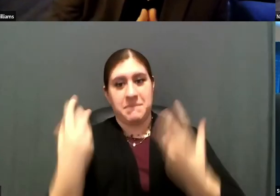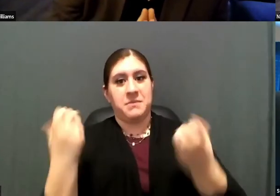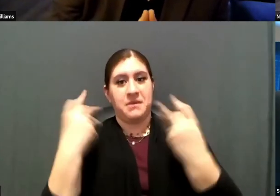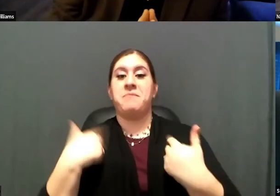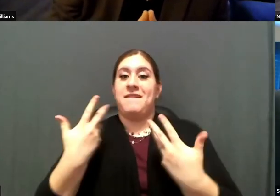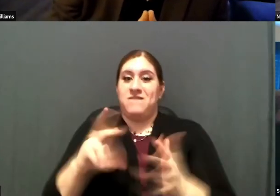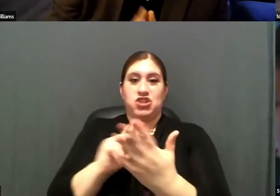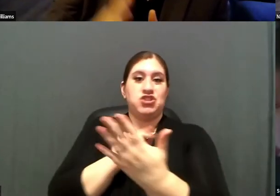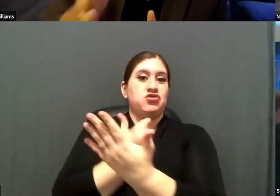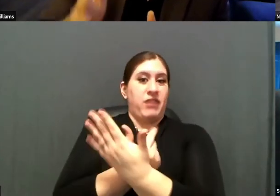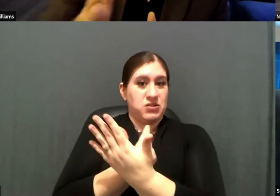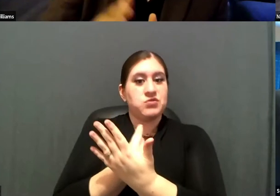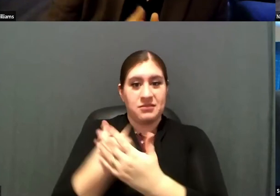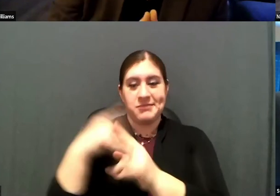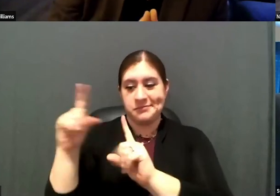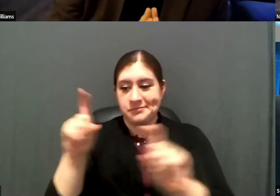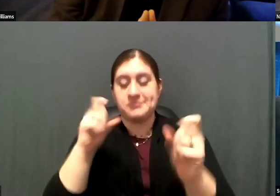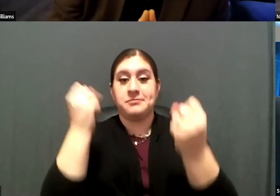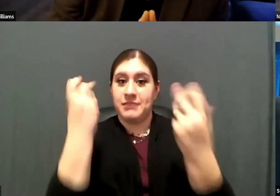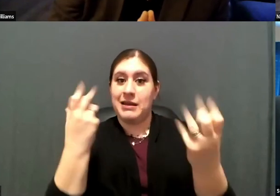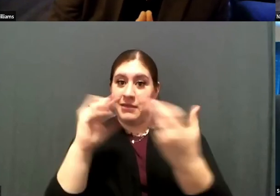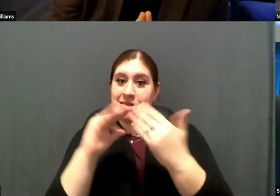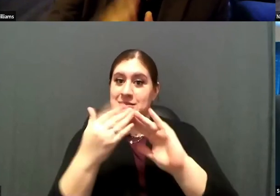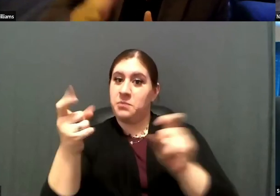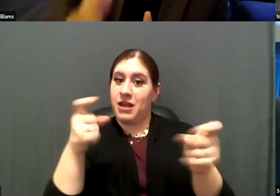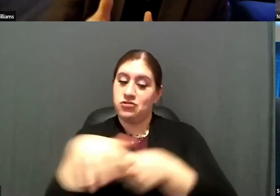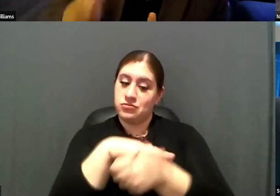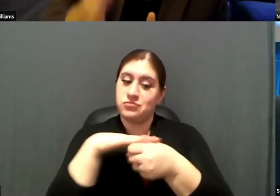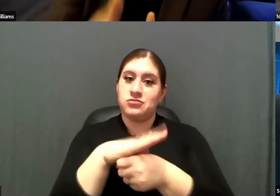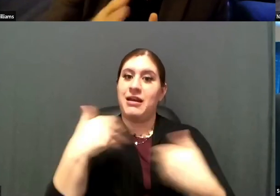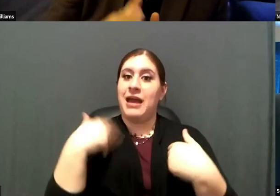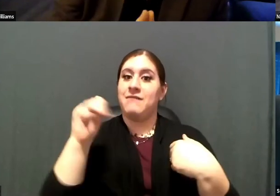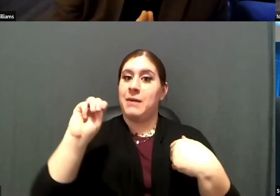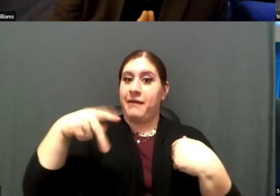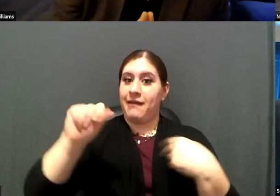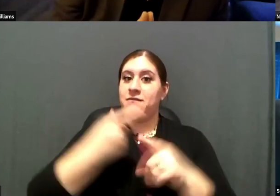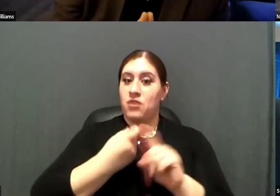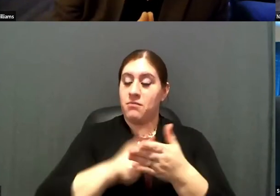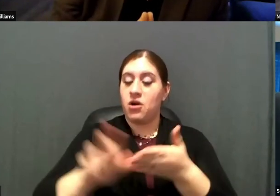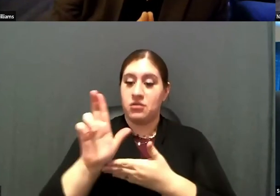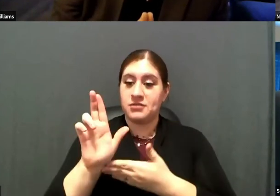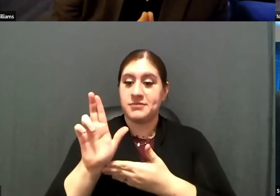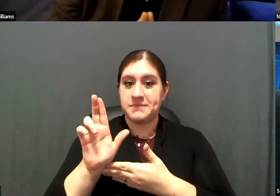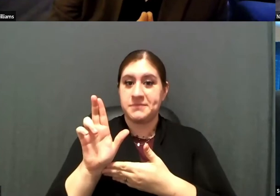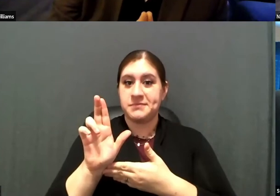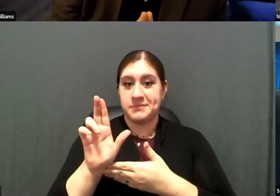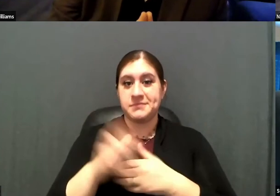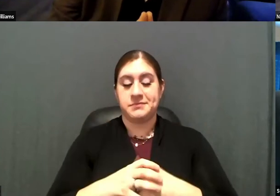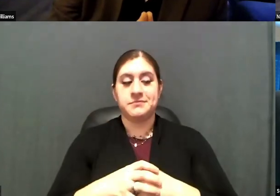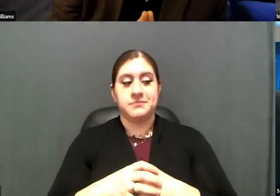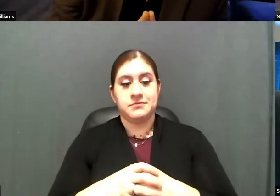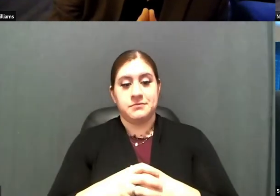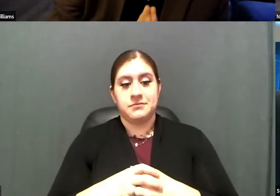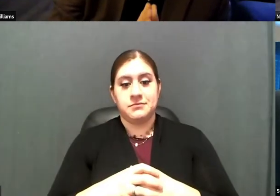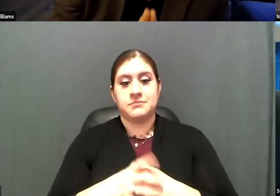alumni. We have a number of city managers in the area that have an MPA from Lamar. And